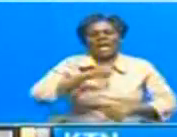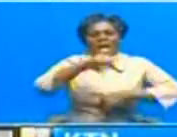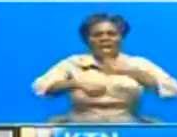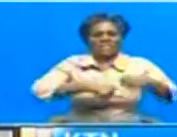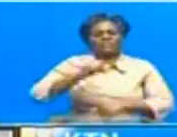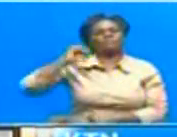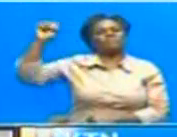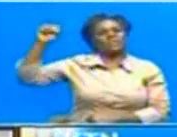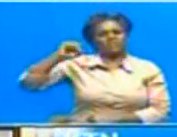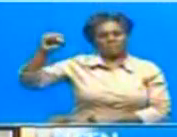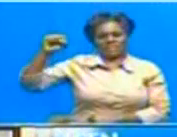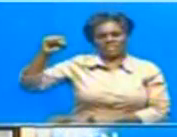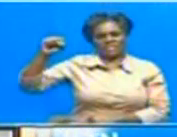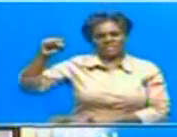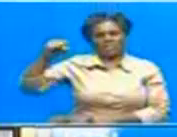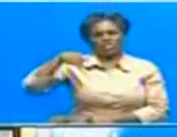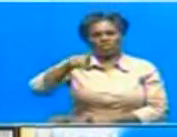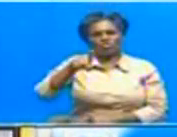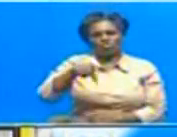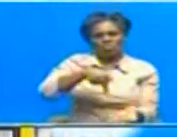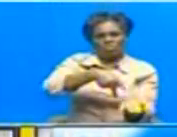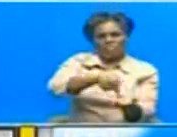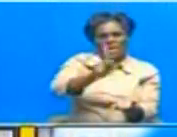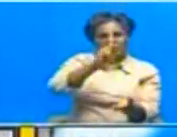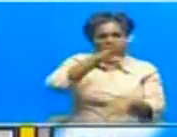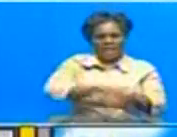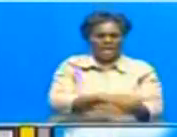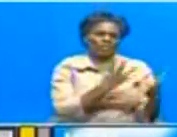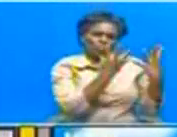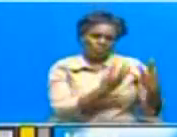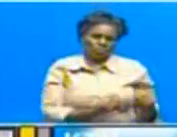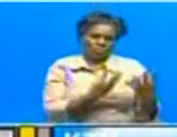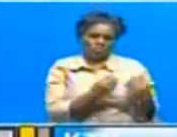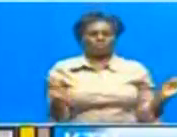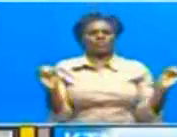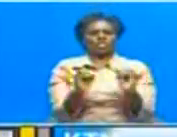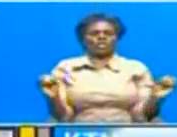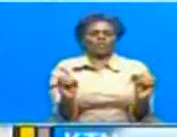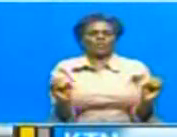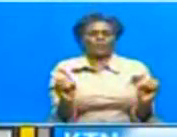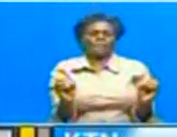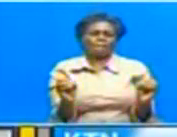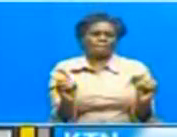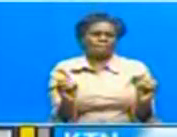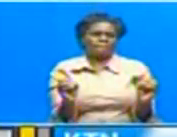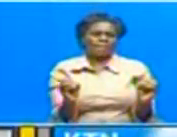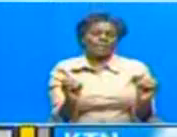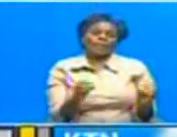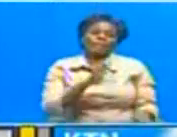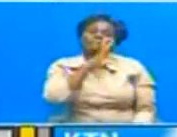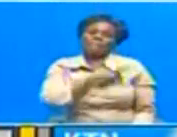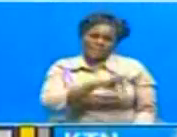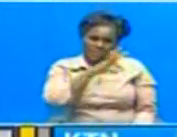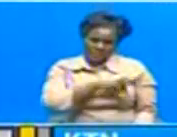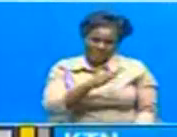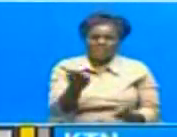politics and therefore you are not entitled to benefits, retirement benefit, because these benefits are